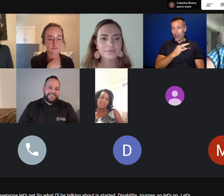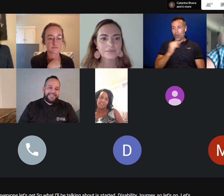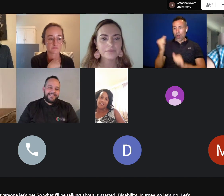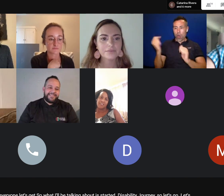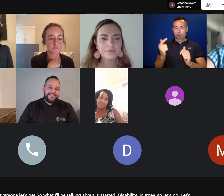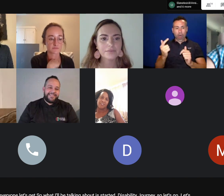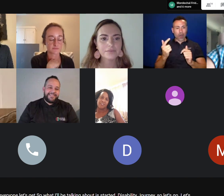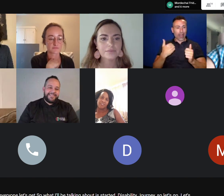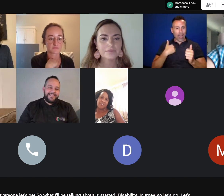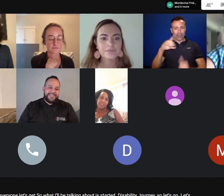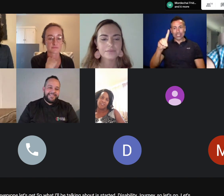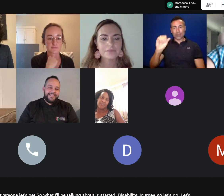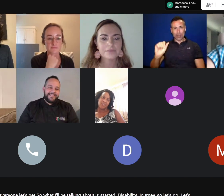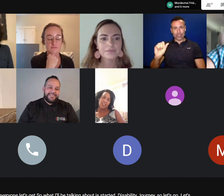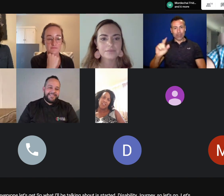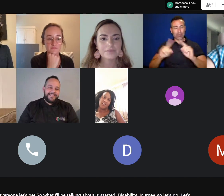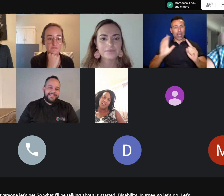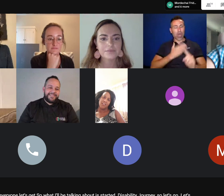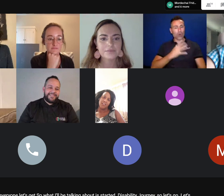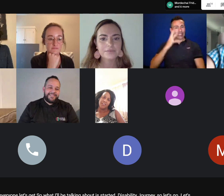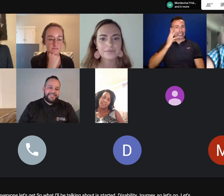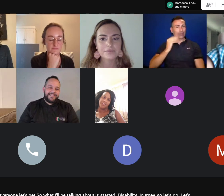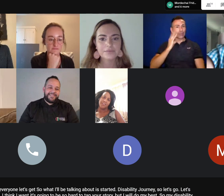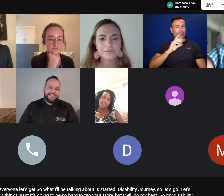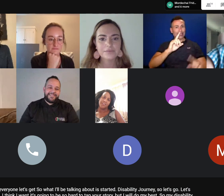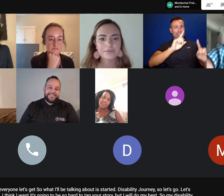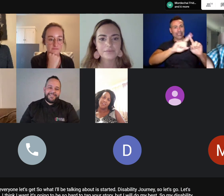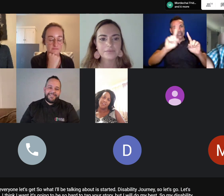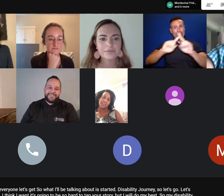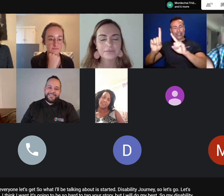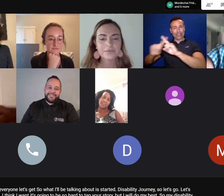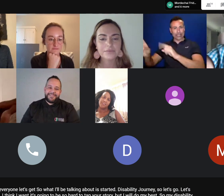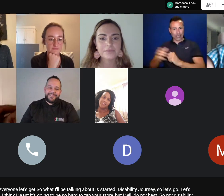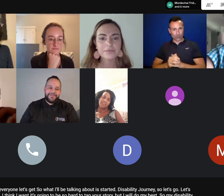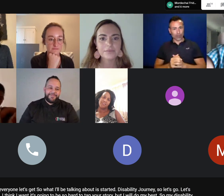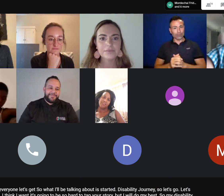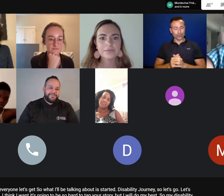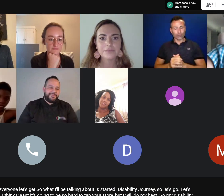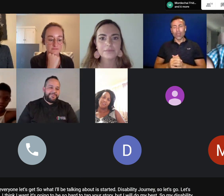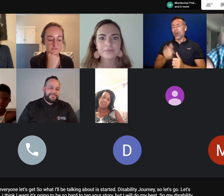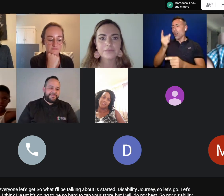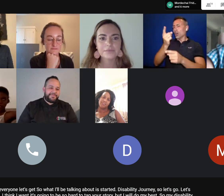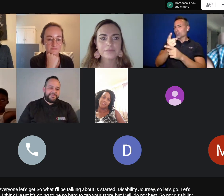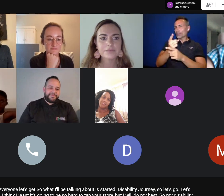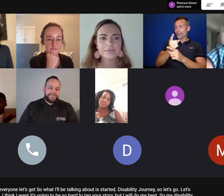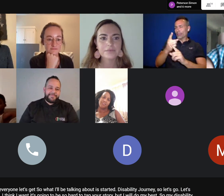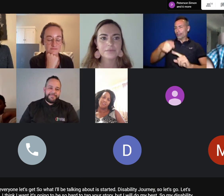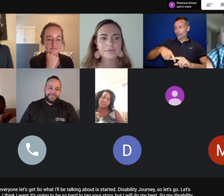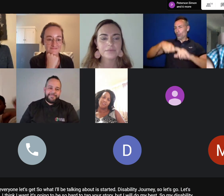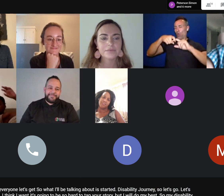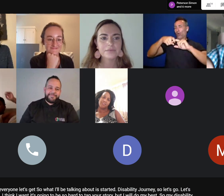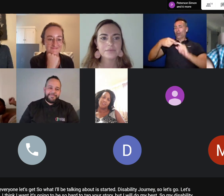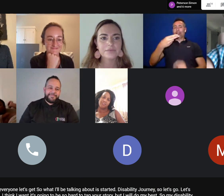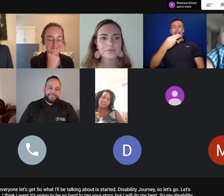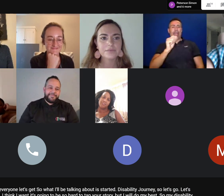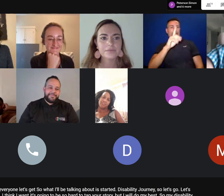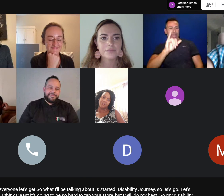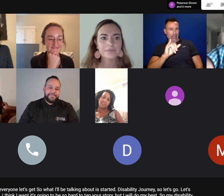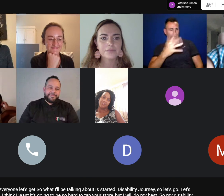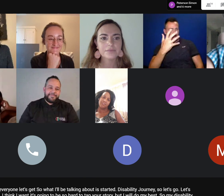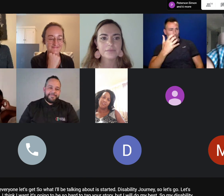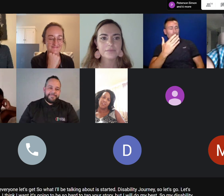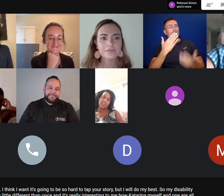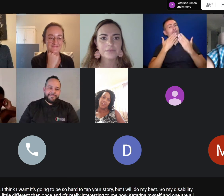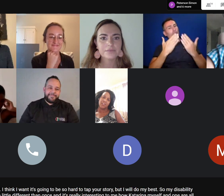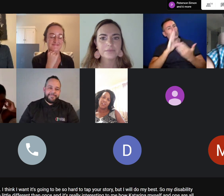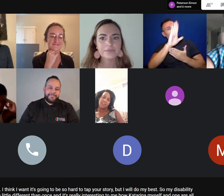different experiences. Haley, I also want to go back and just really acknowledge and thank you for sharing your story and your own experience as an